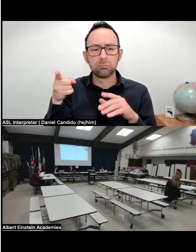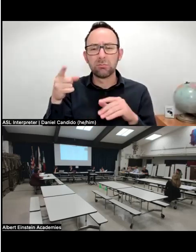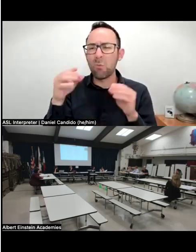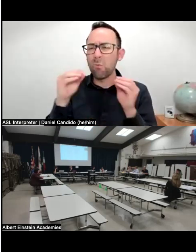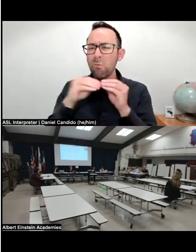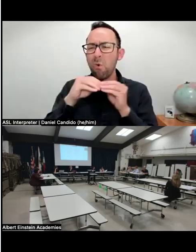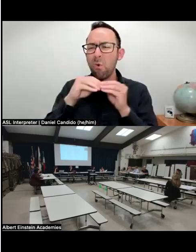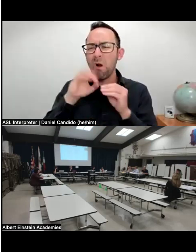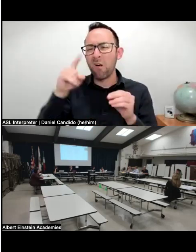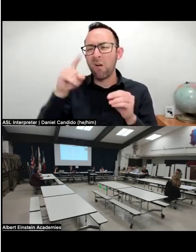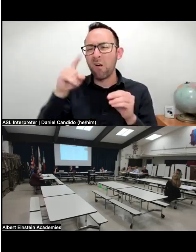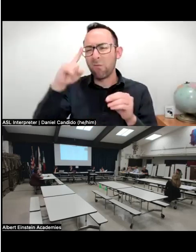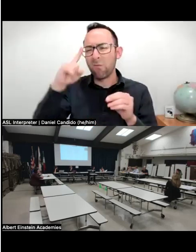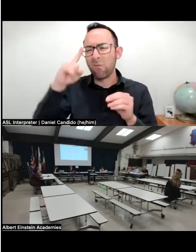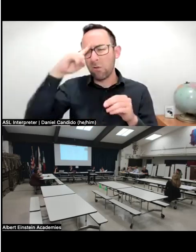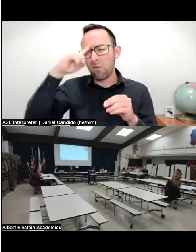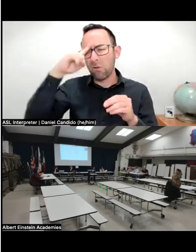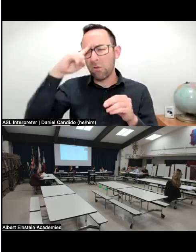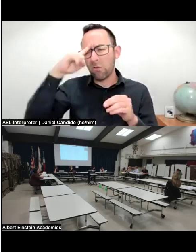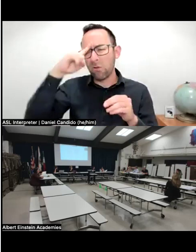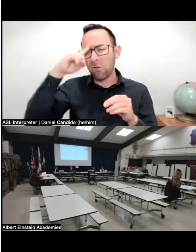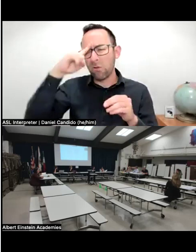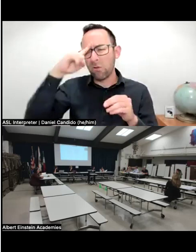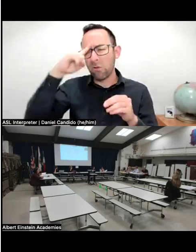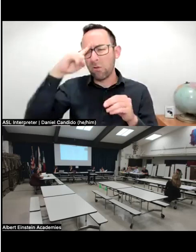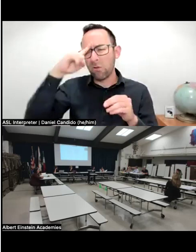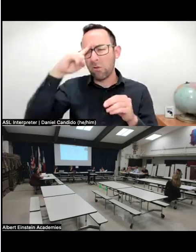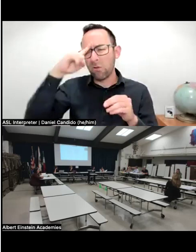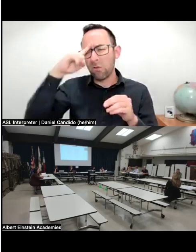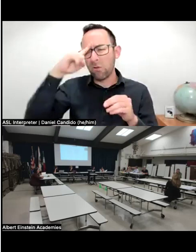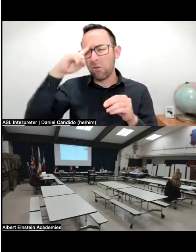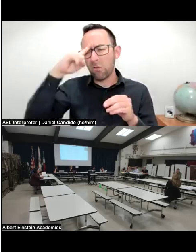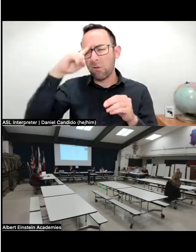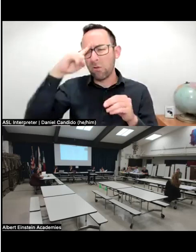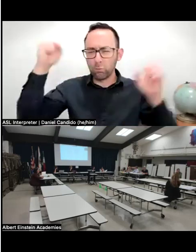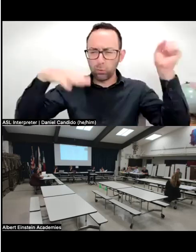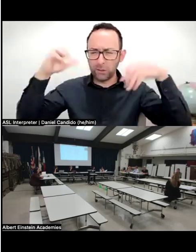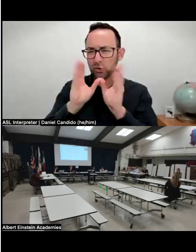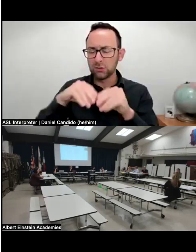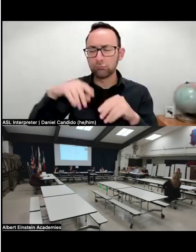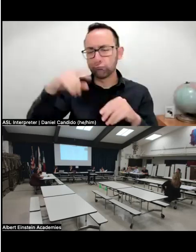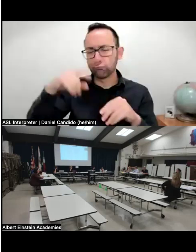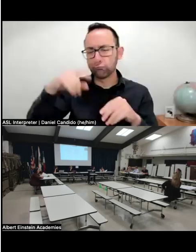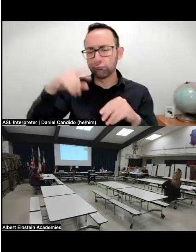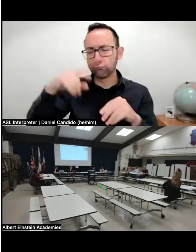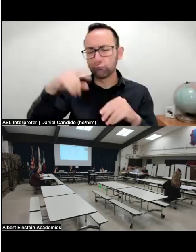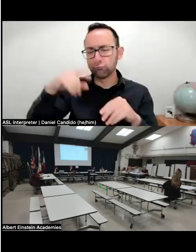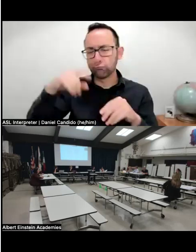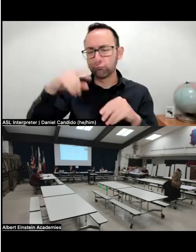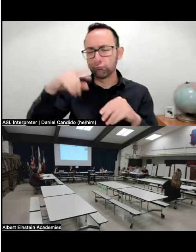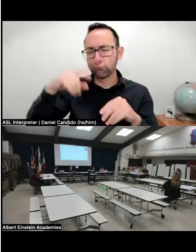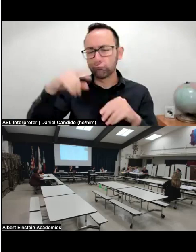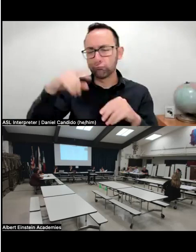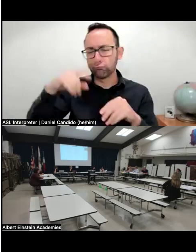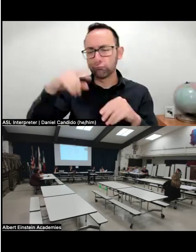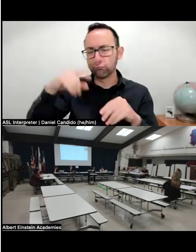brainstorming session about how things are going to move forward for collaborating and running the LCAP together,